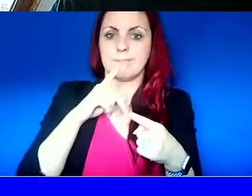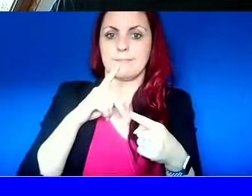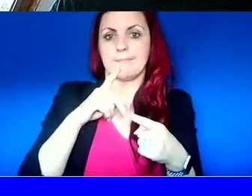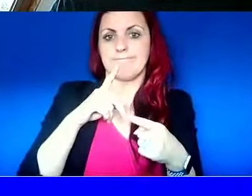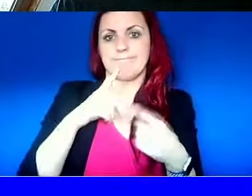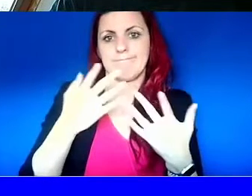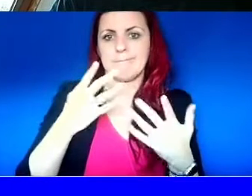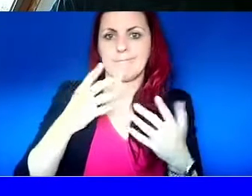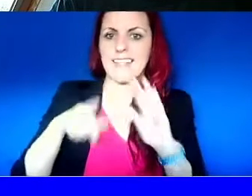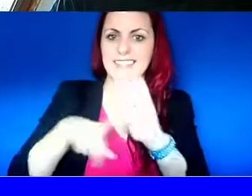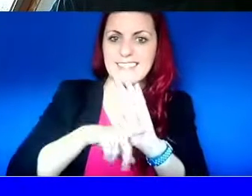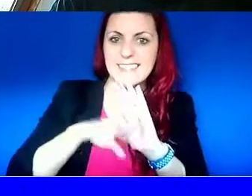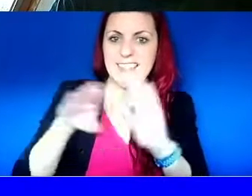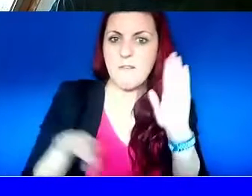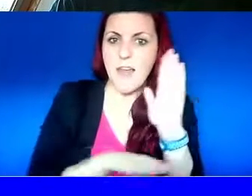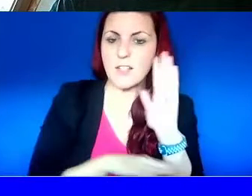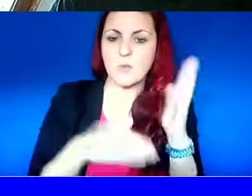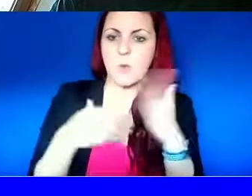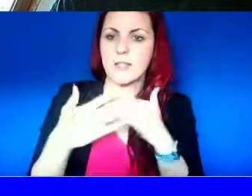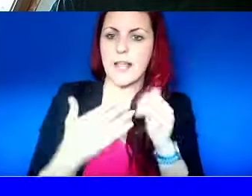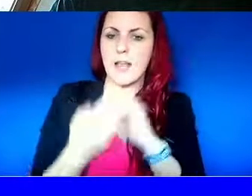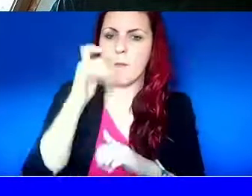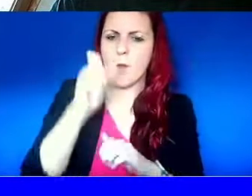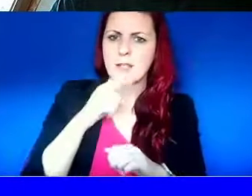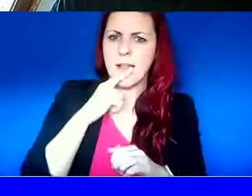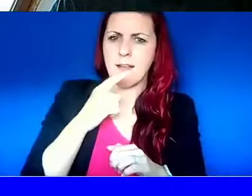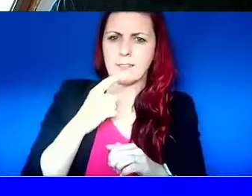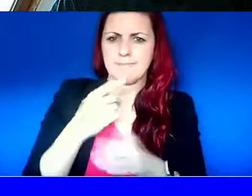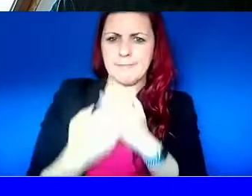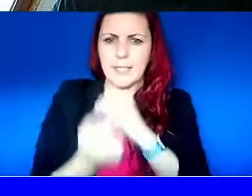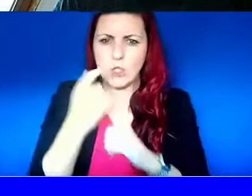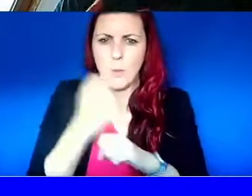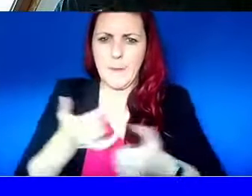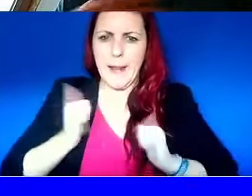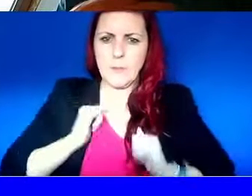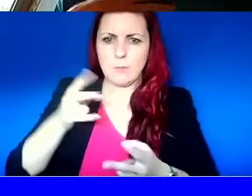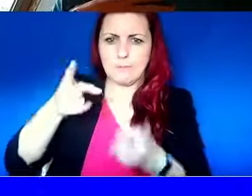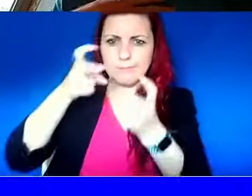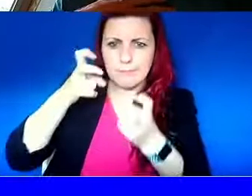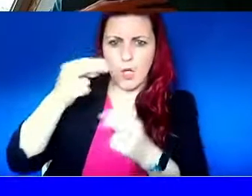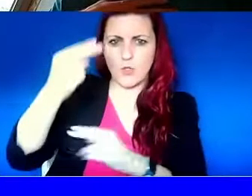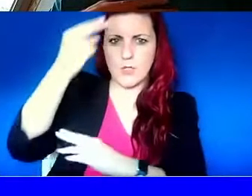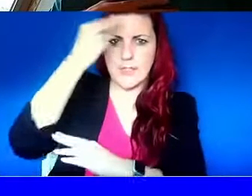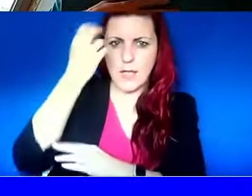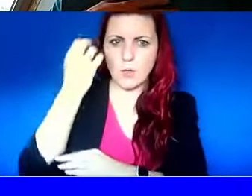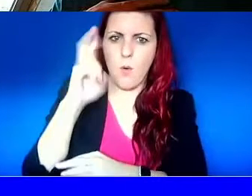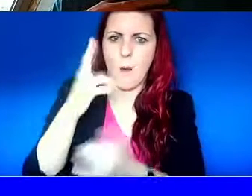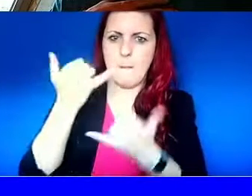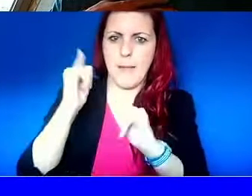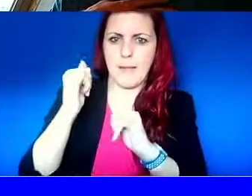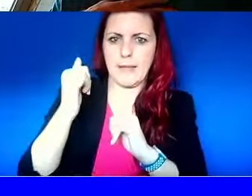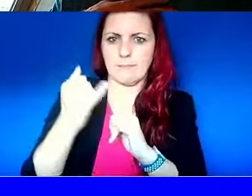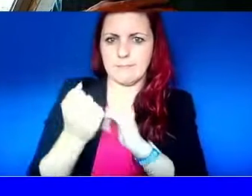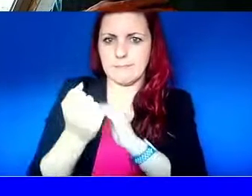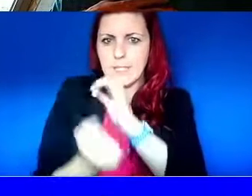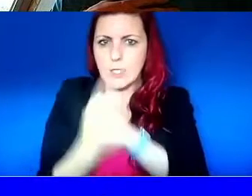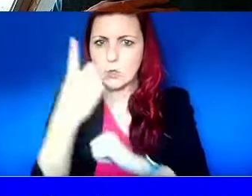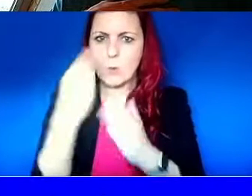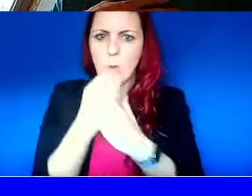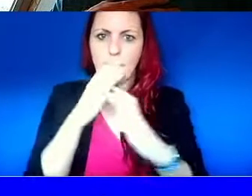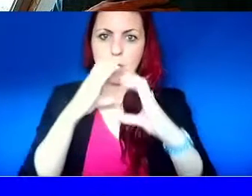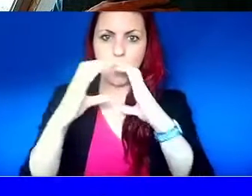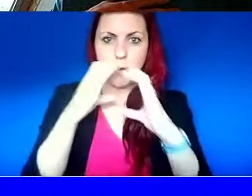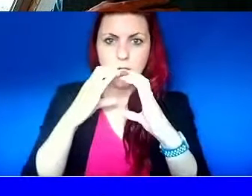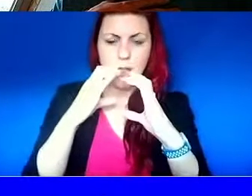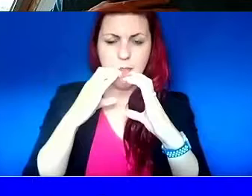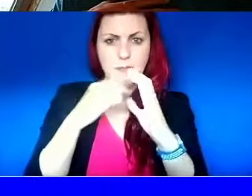have comprehension or issues or perhaps issues with communication. And that's an awful